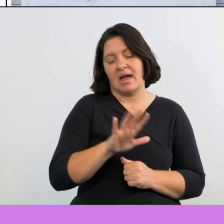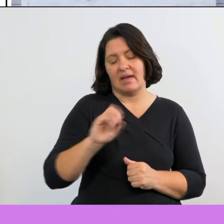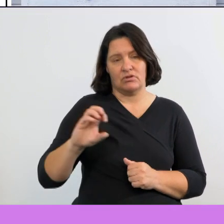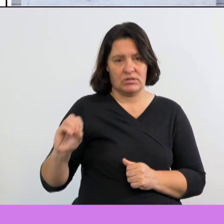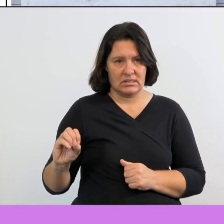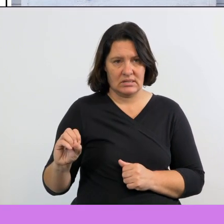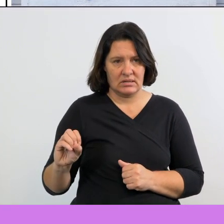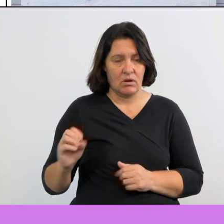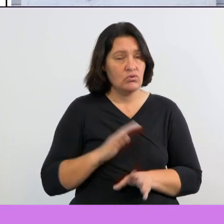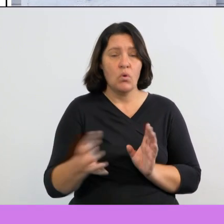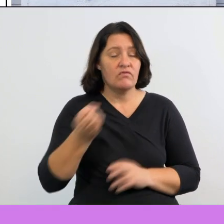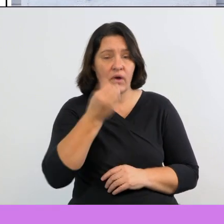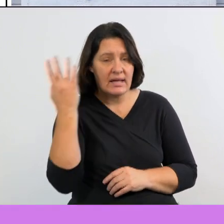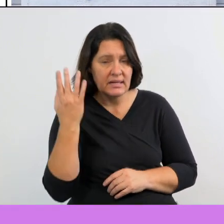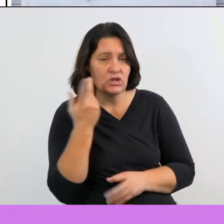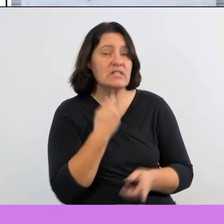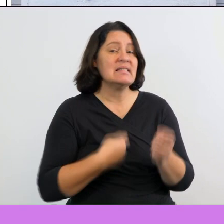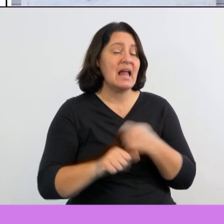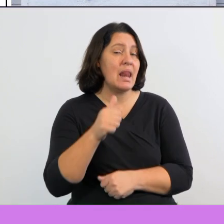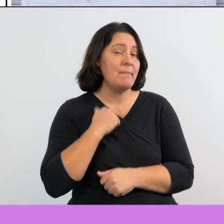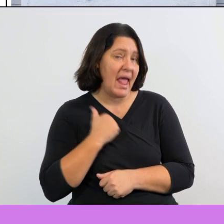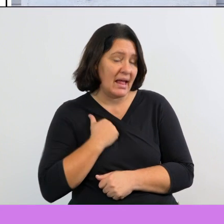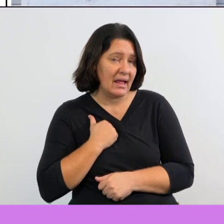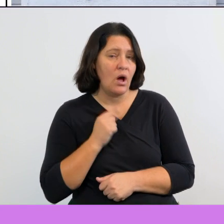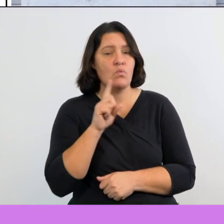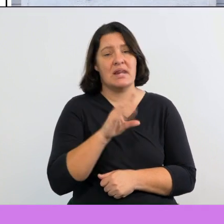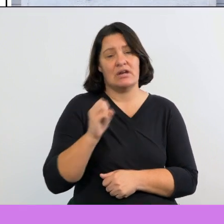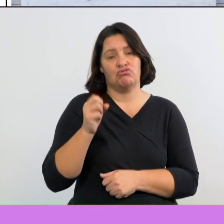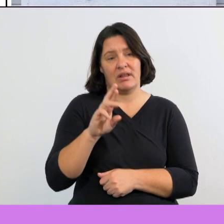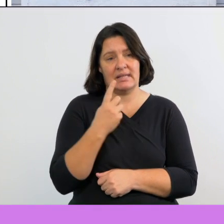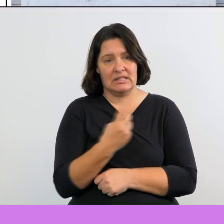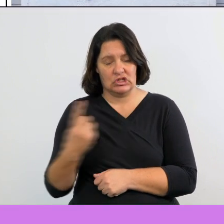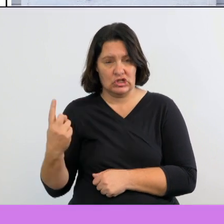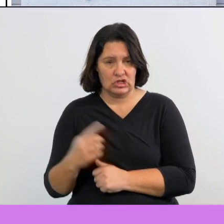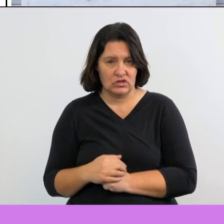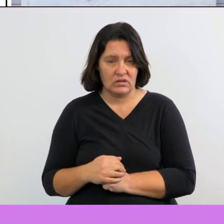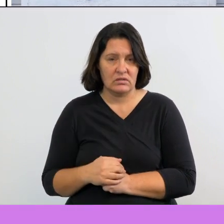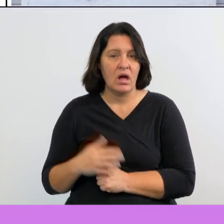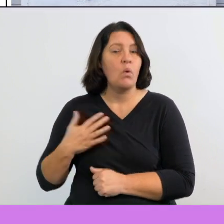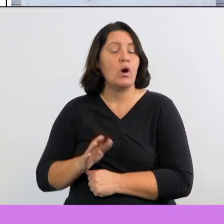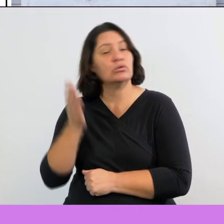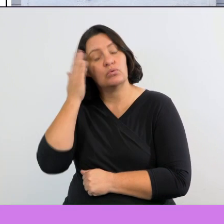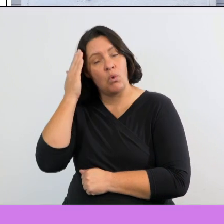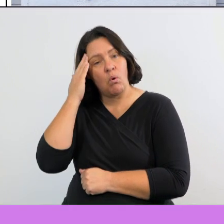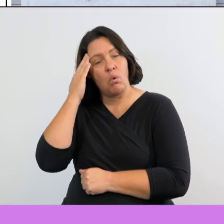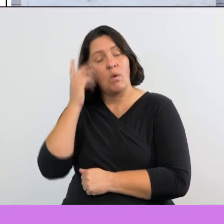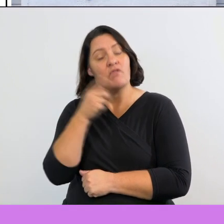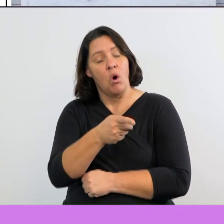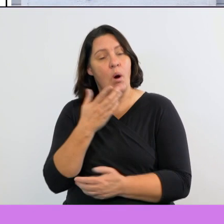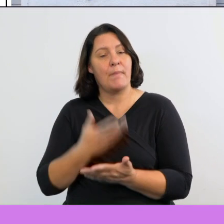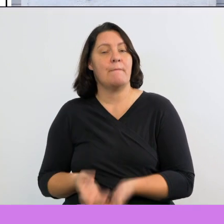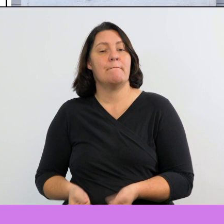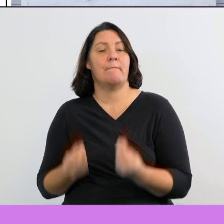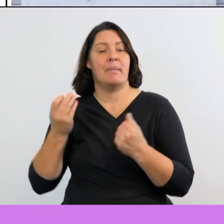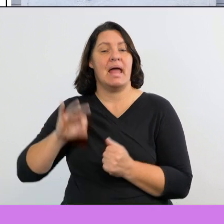is 500 rand. Don't forget, she is selling her bags at 100 rand each. So I want to know, in order